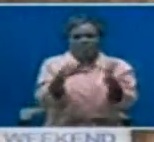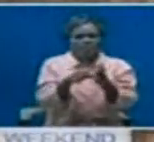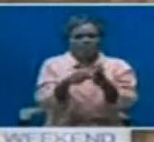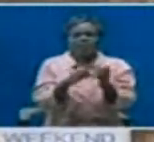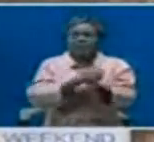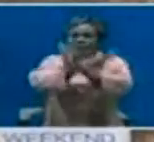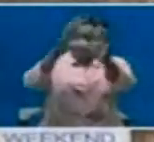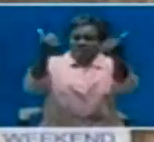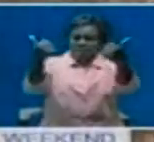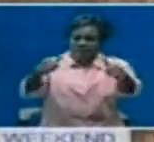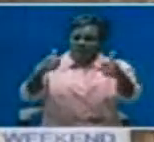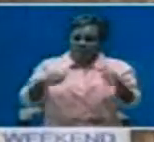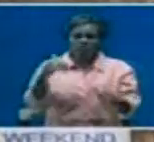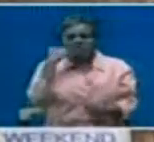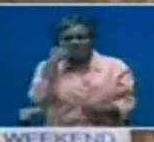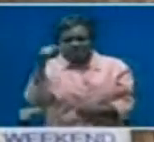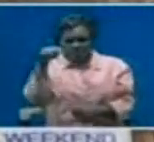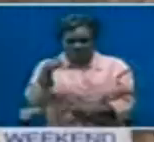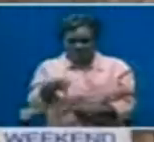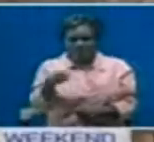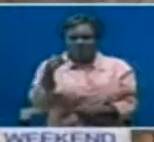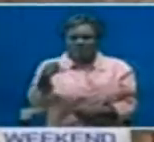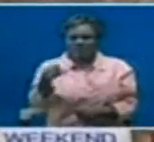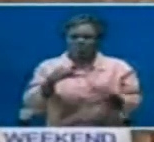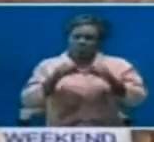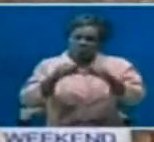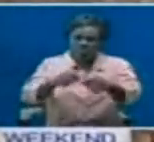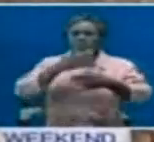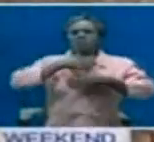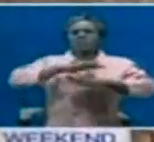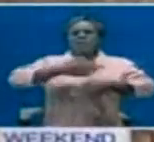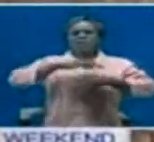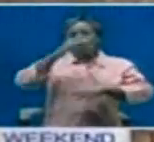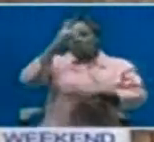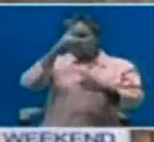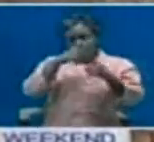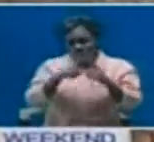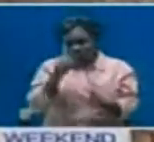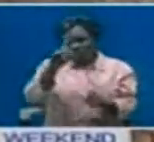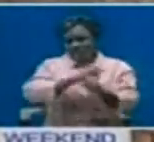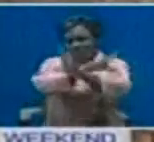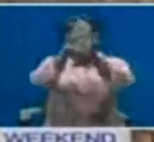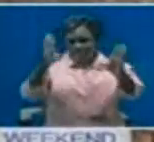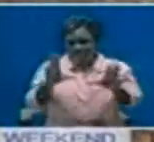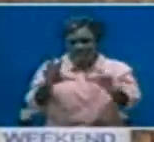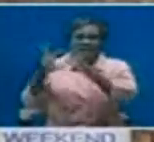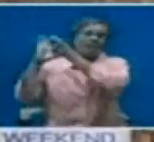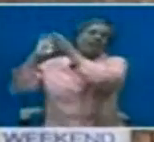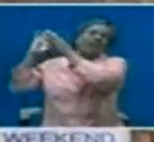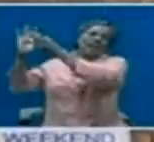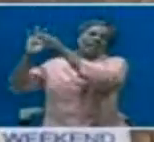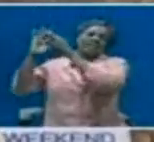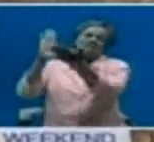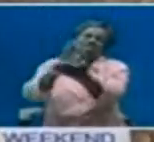not clear why gonorrhea and not any other STI is rampant in Samburu County. But one thing is clear, their culture of sharing lovers